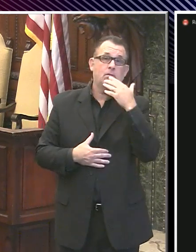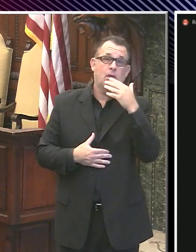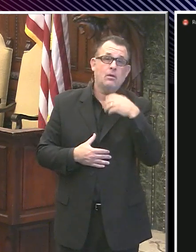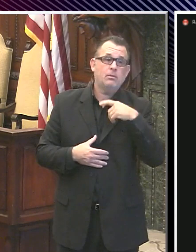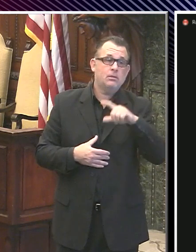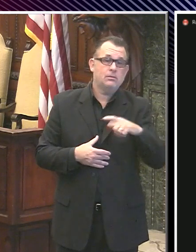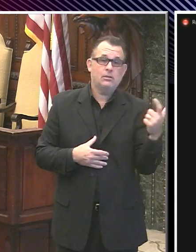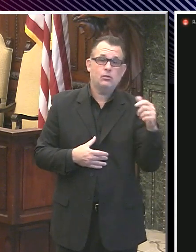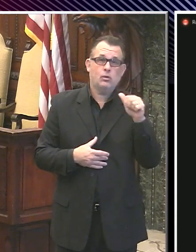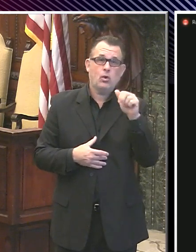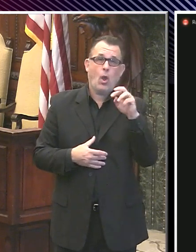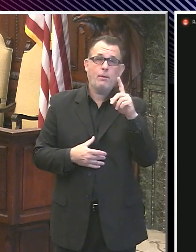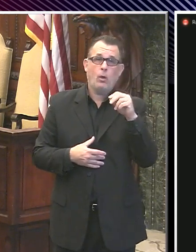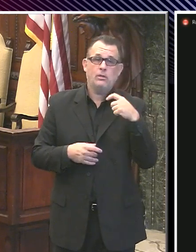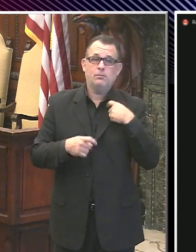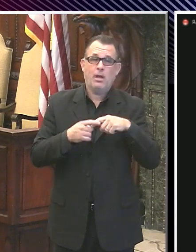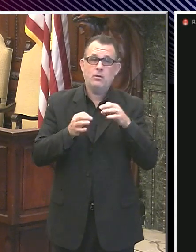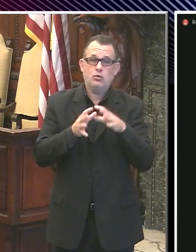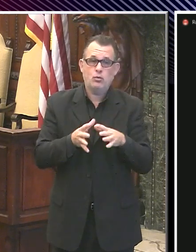Spanish language translation.